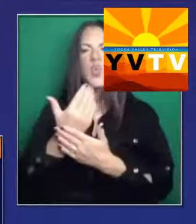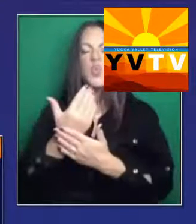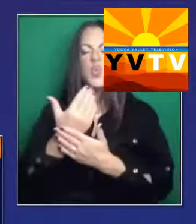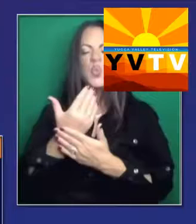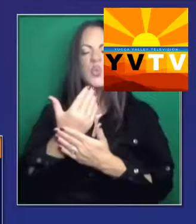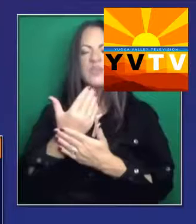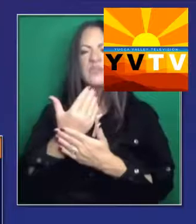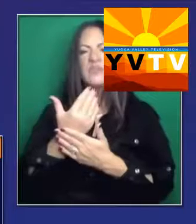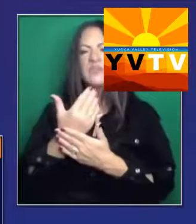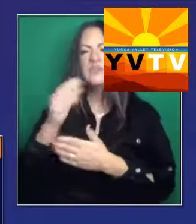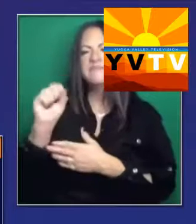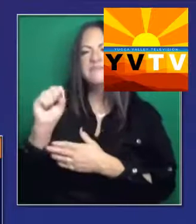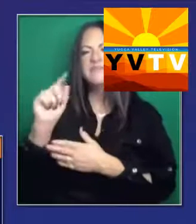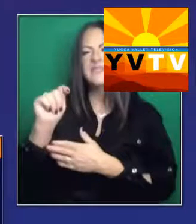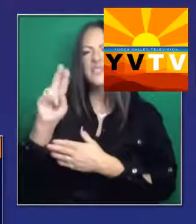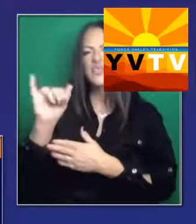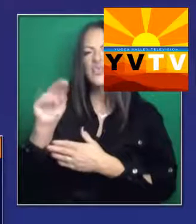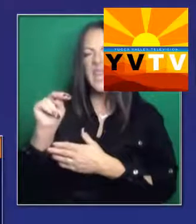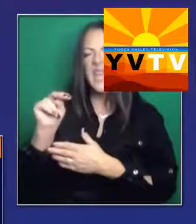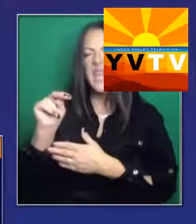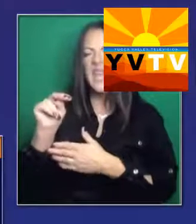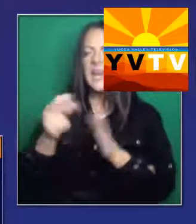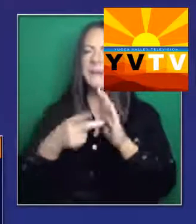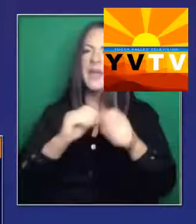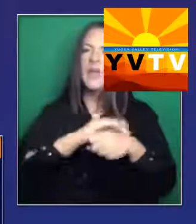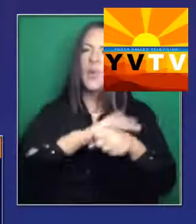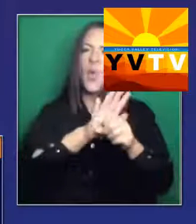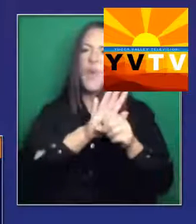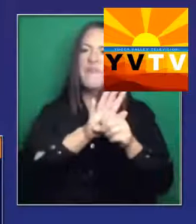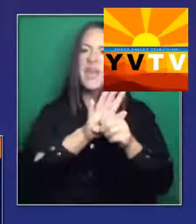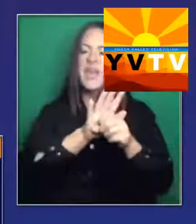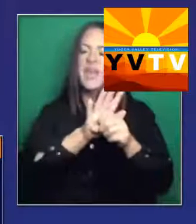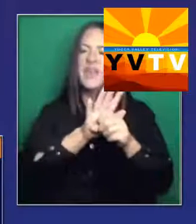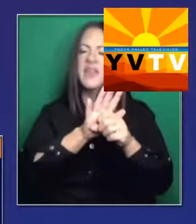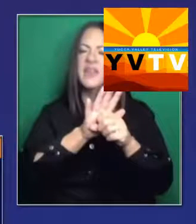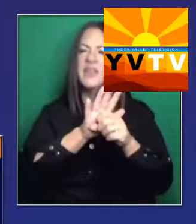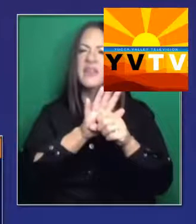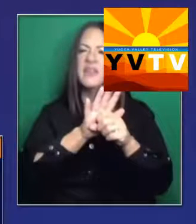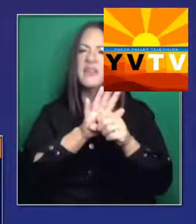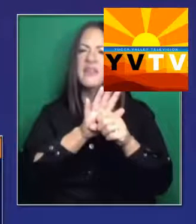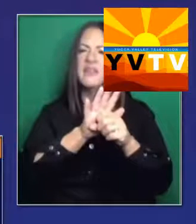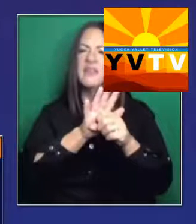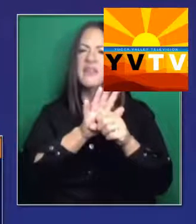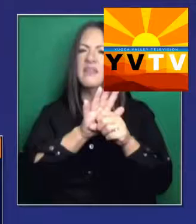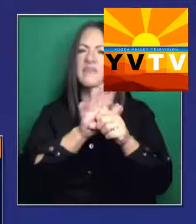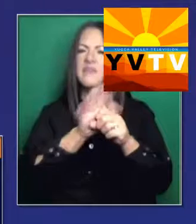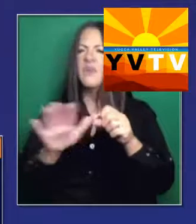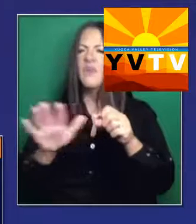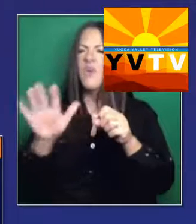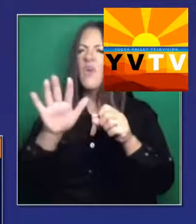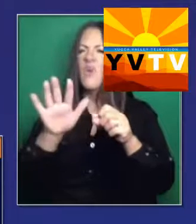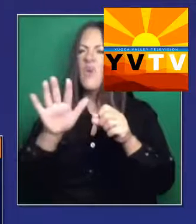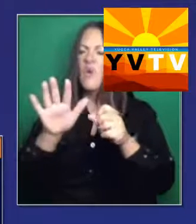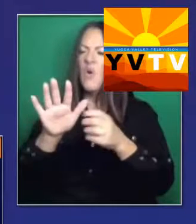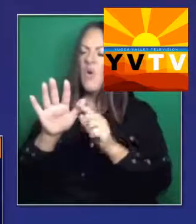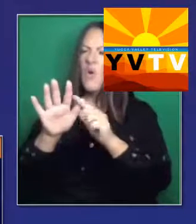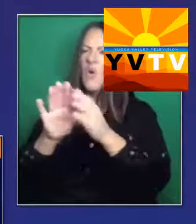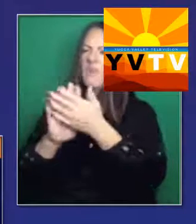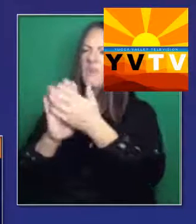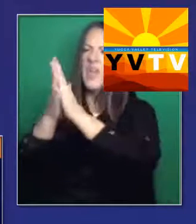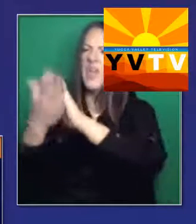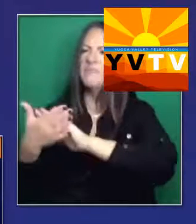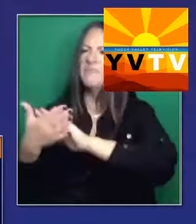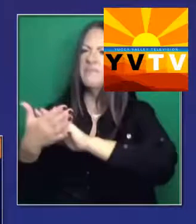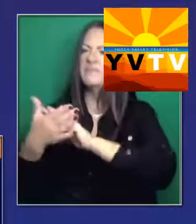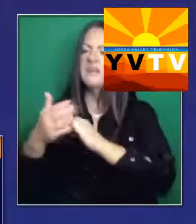week. We brought up the fact that we have now detected, we do very comprehensive genomics testing in the state of California. I see